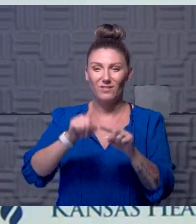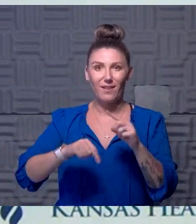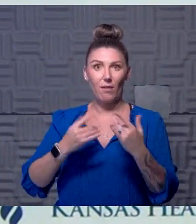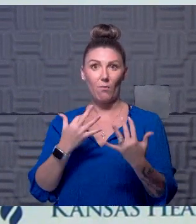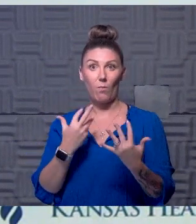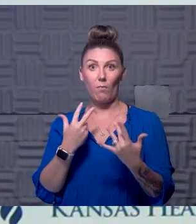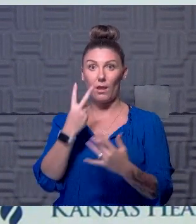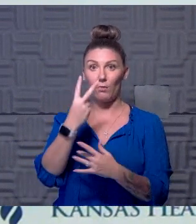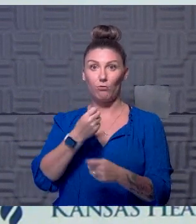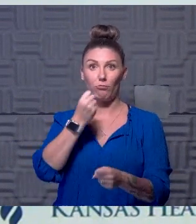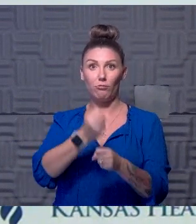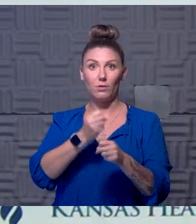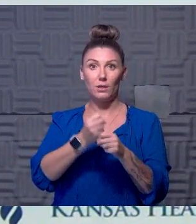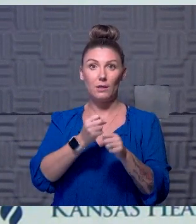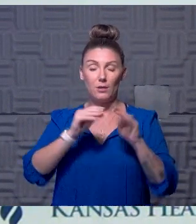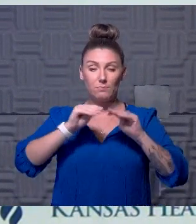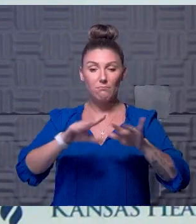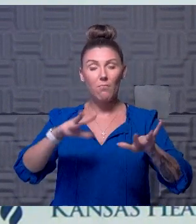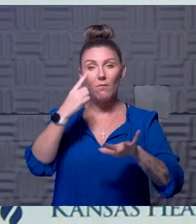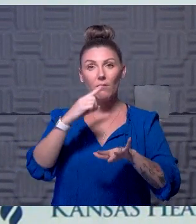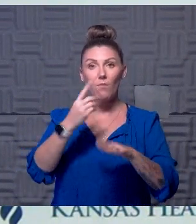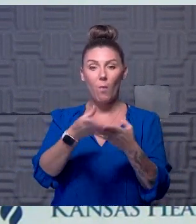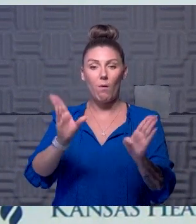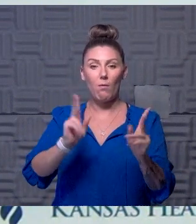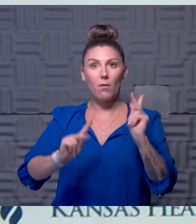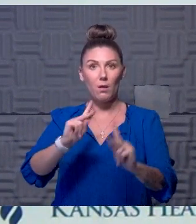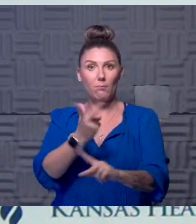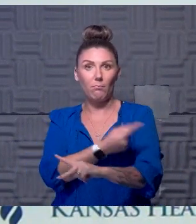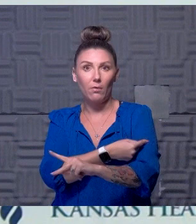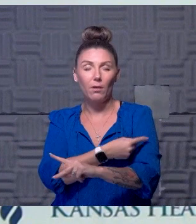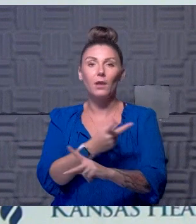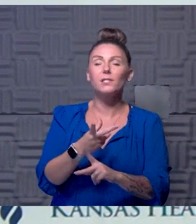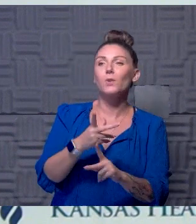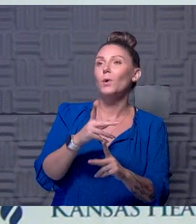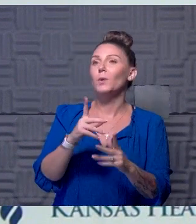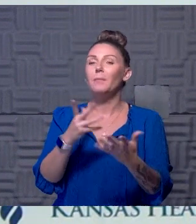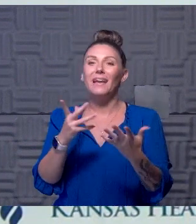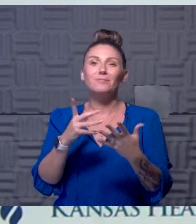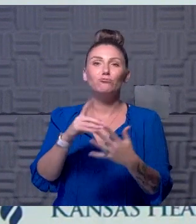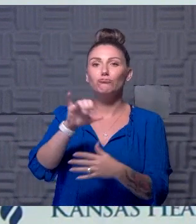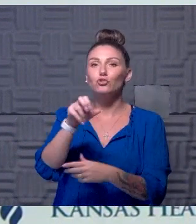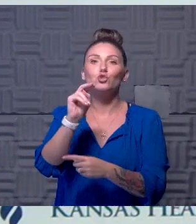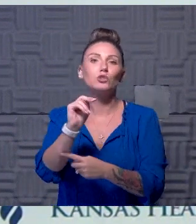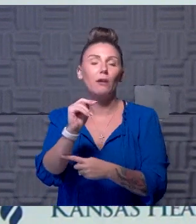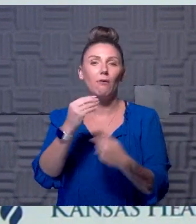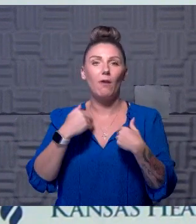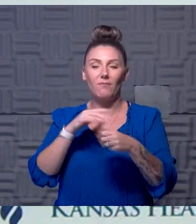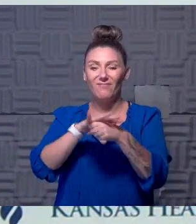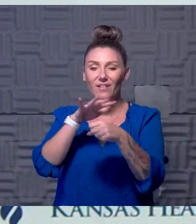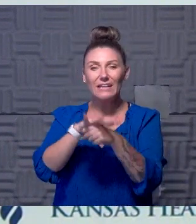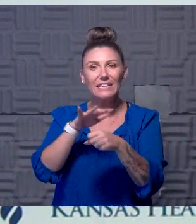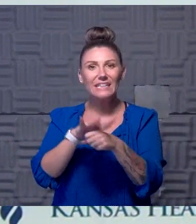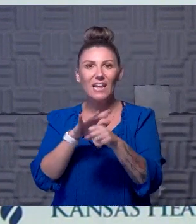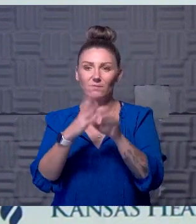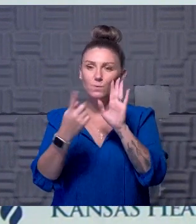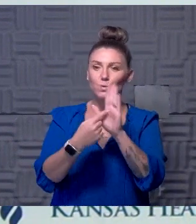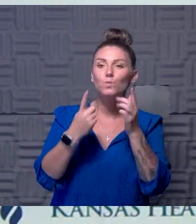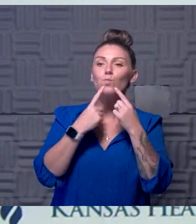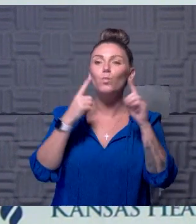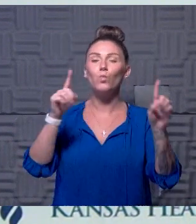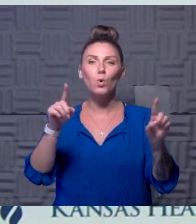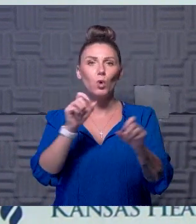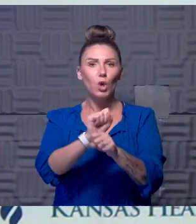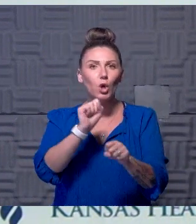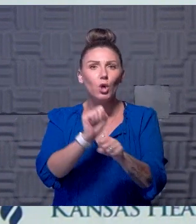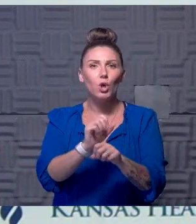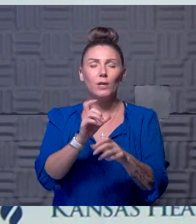to release that vaccine to the public. So if, let's say, by January, we have enough data that shows that the vaccine worked and that it's safe, then